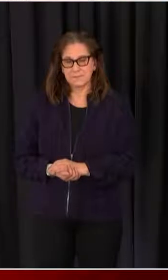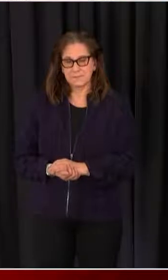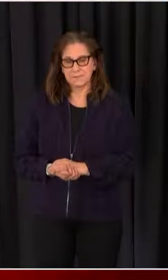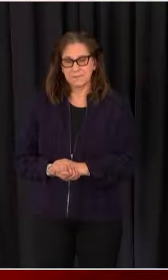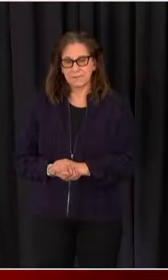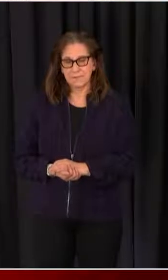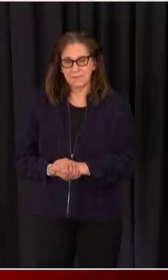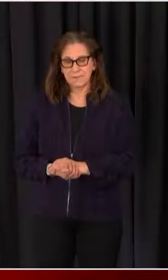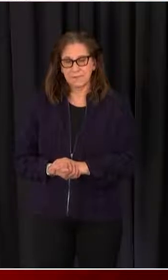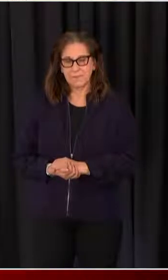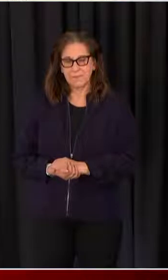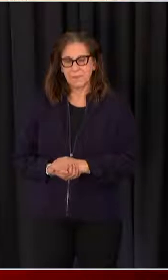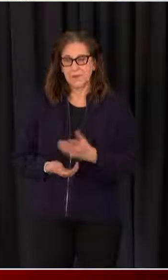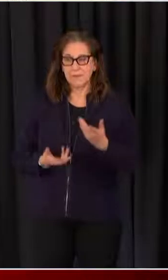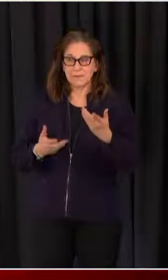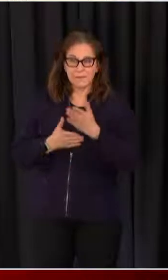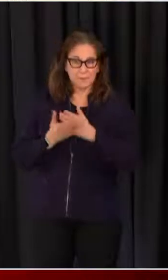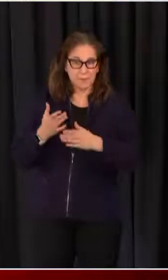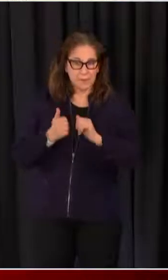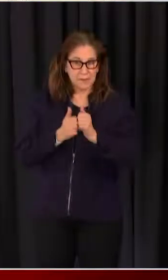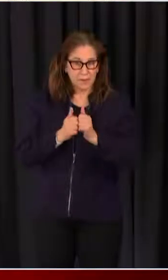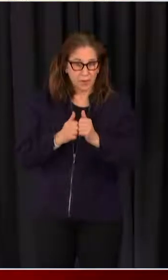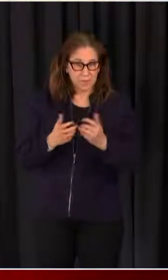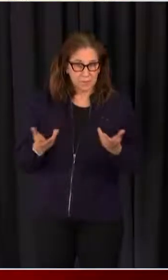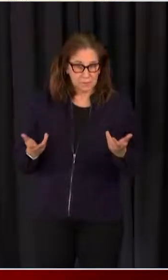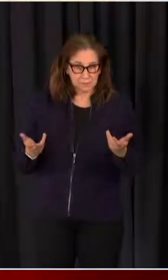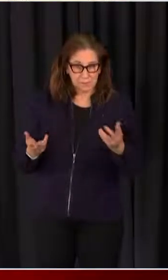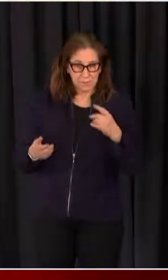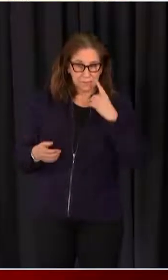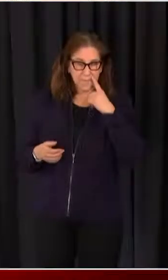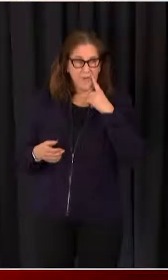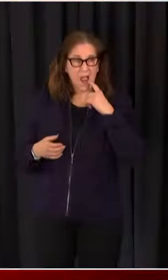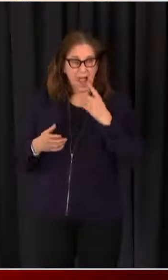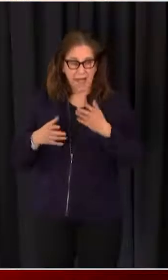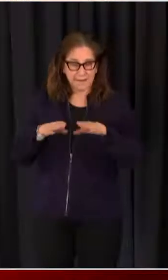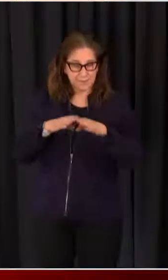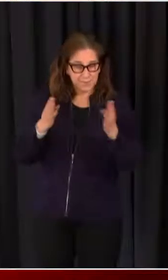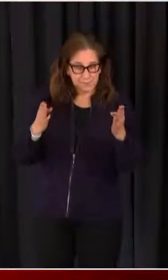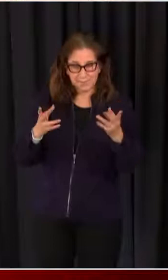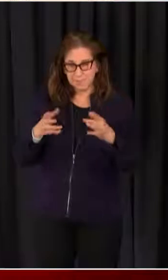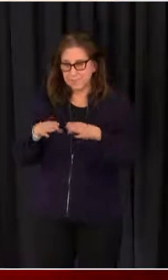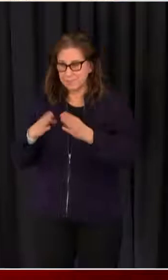paused. It would not be able to move forward if we saw any significant